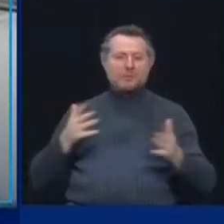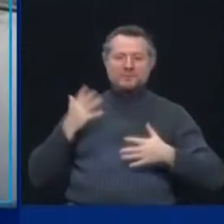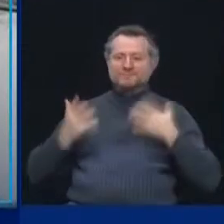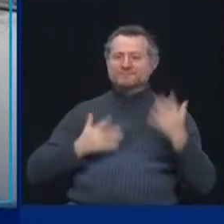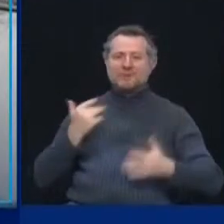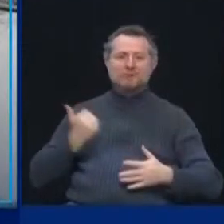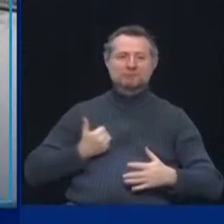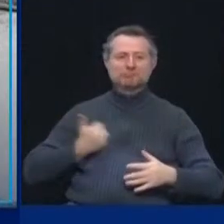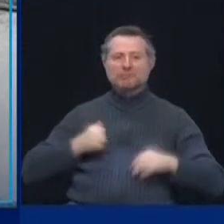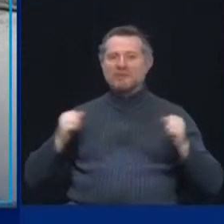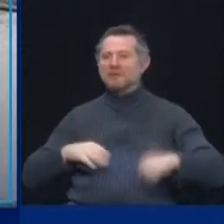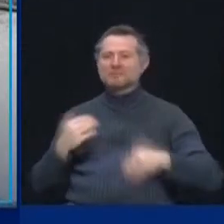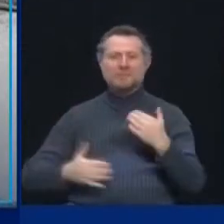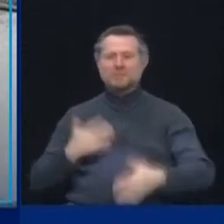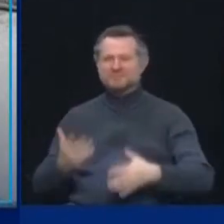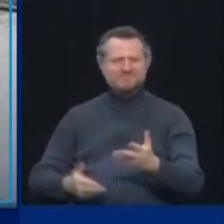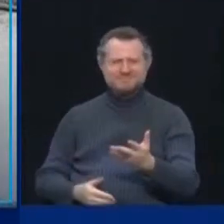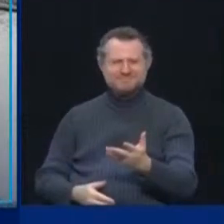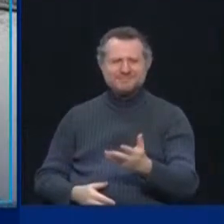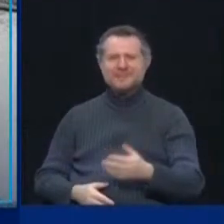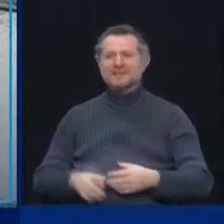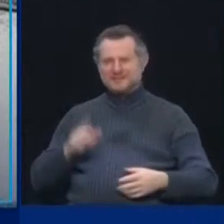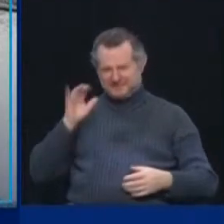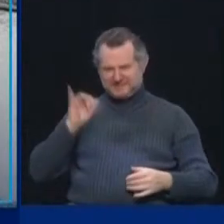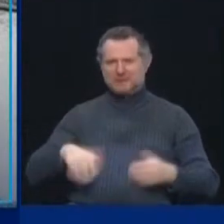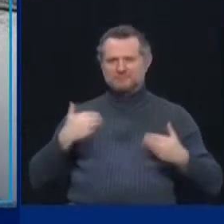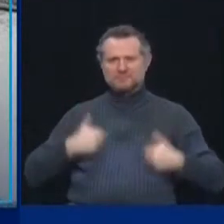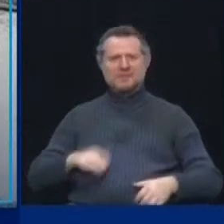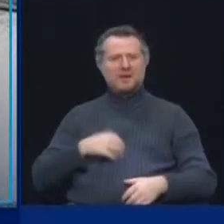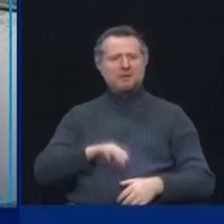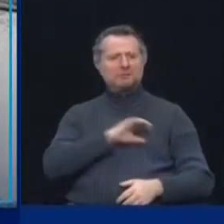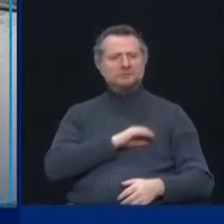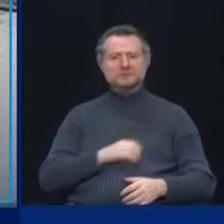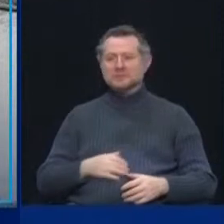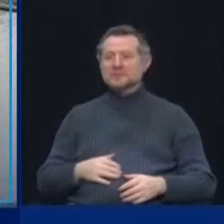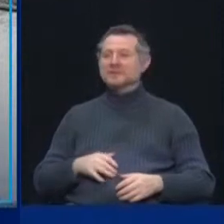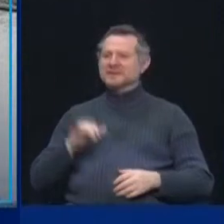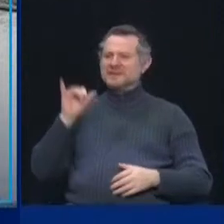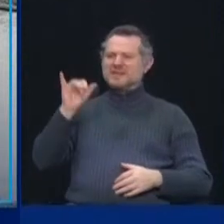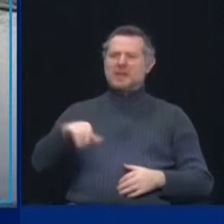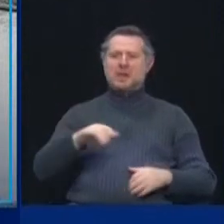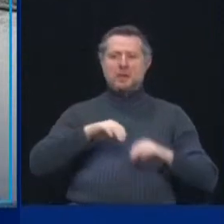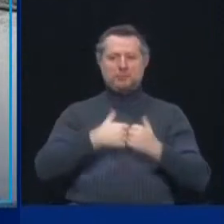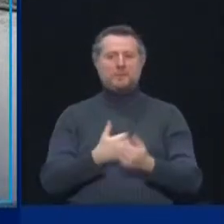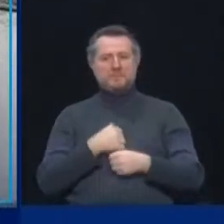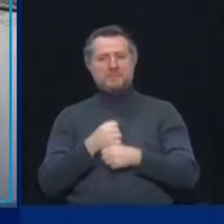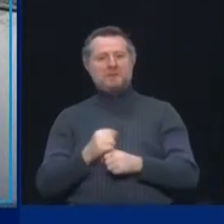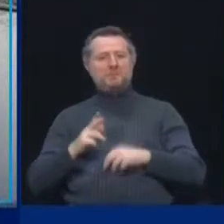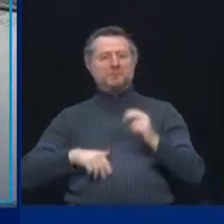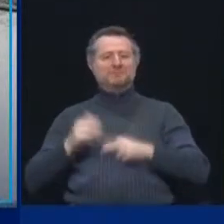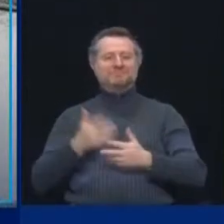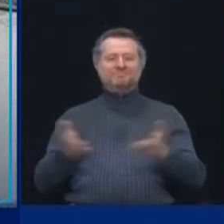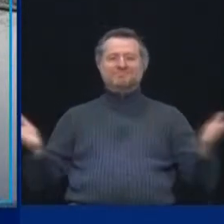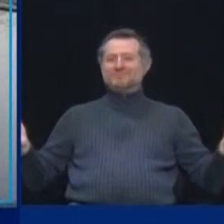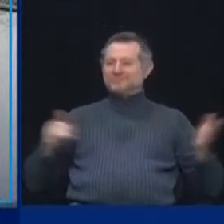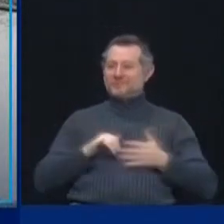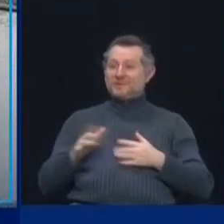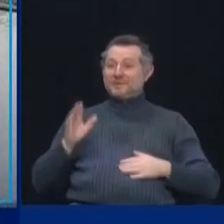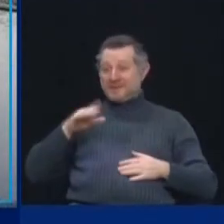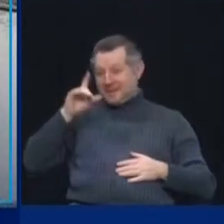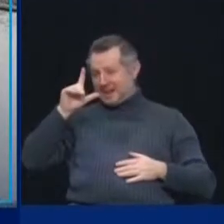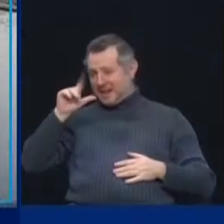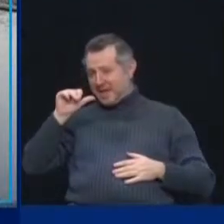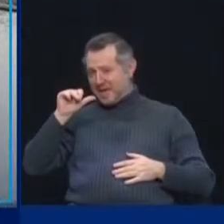are in our essence. Just think how we made this place. Just think of the conversation, late